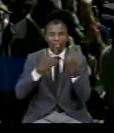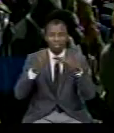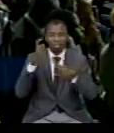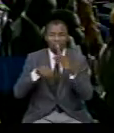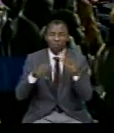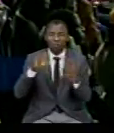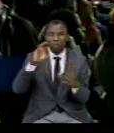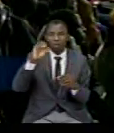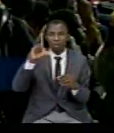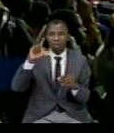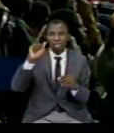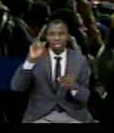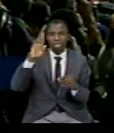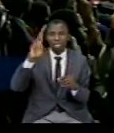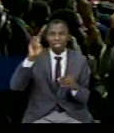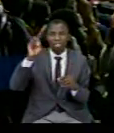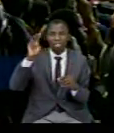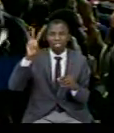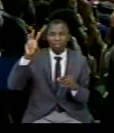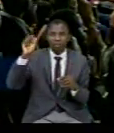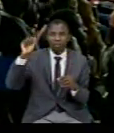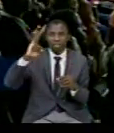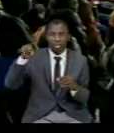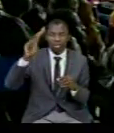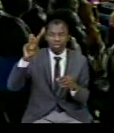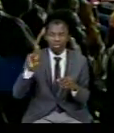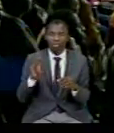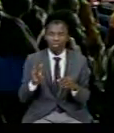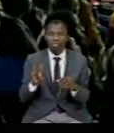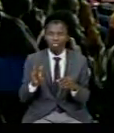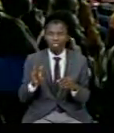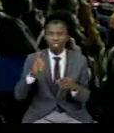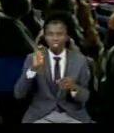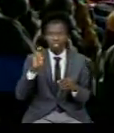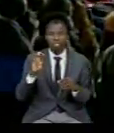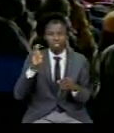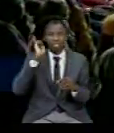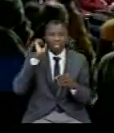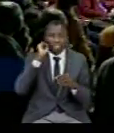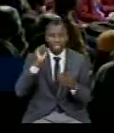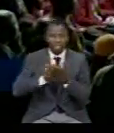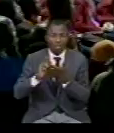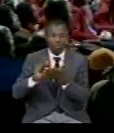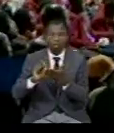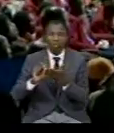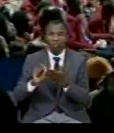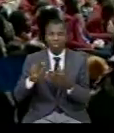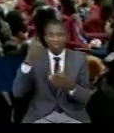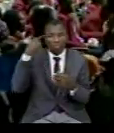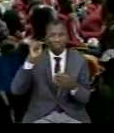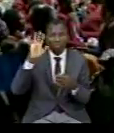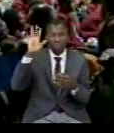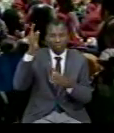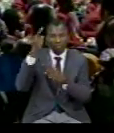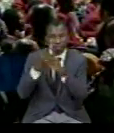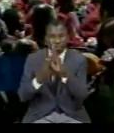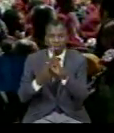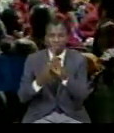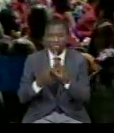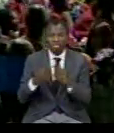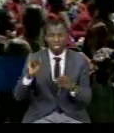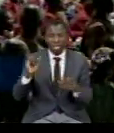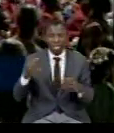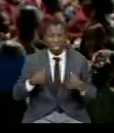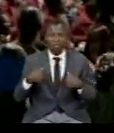Olanrewaju Esther Oluwaseun. She wrote, "For 5 months, I've had this